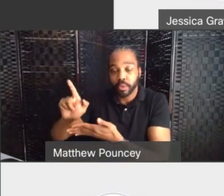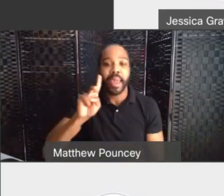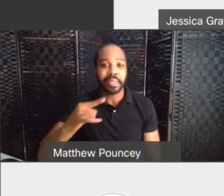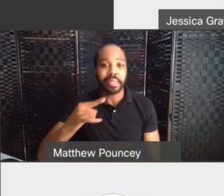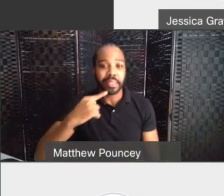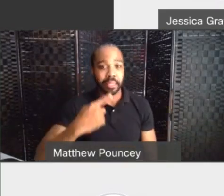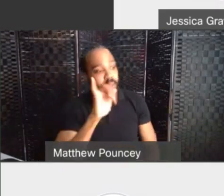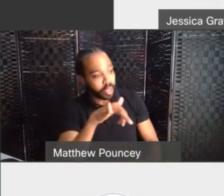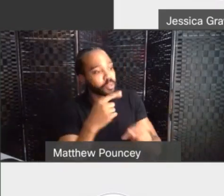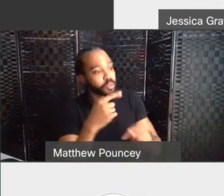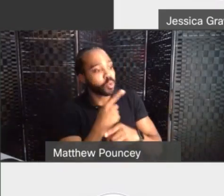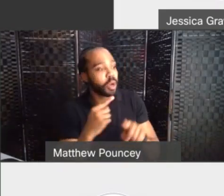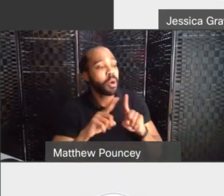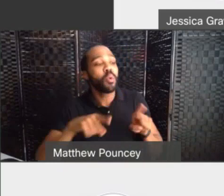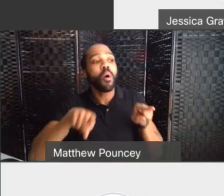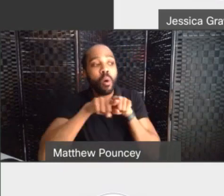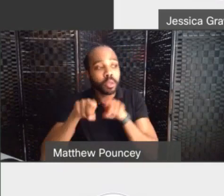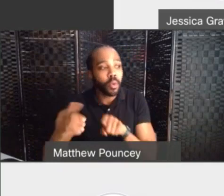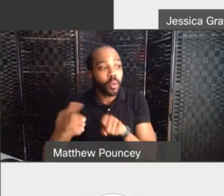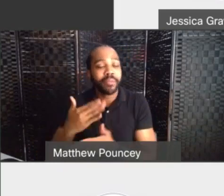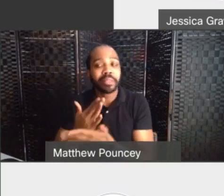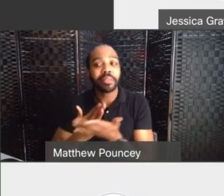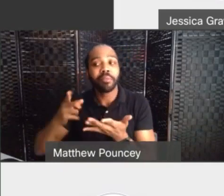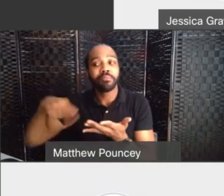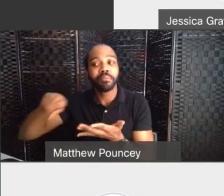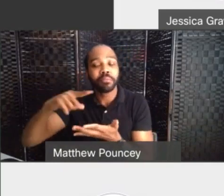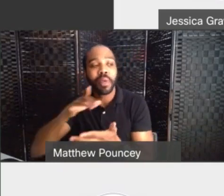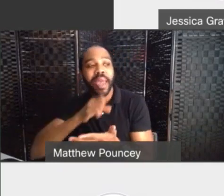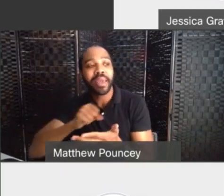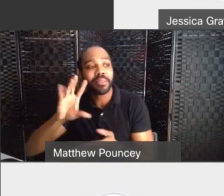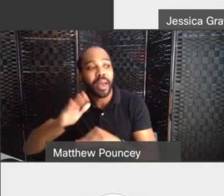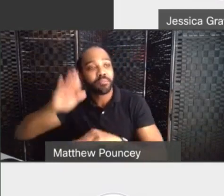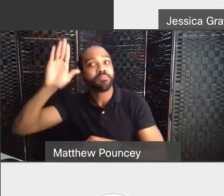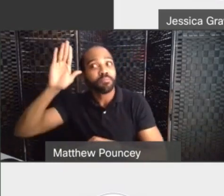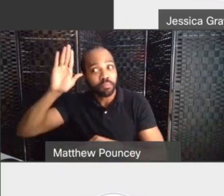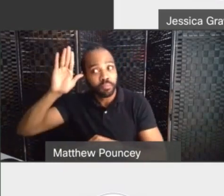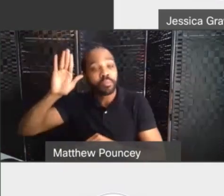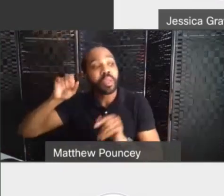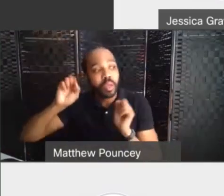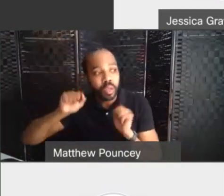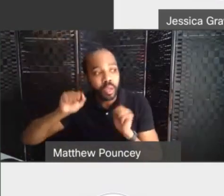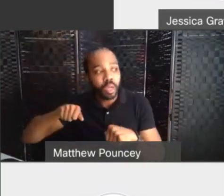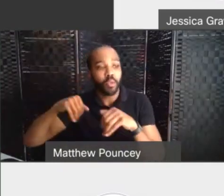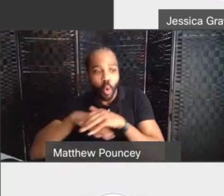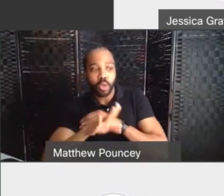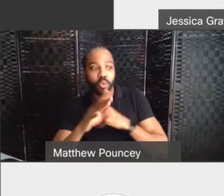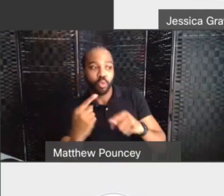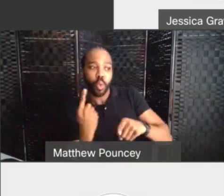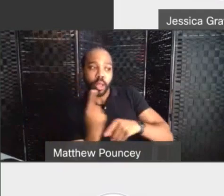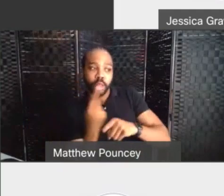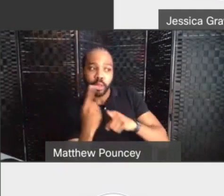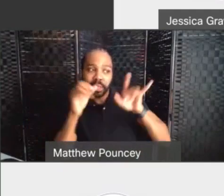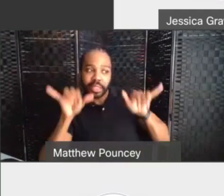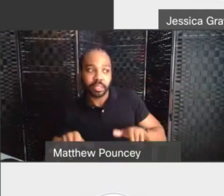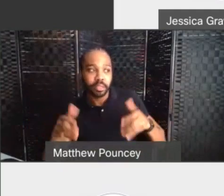have some people who are 65 and older who could have gotten in through the regular system. If they got in through